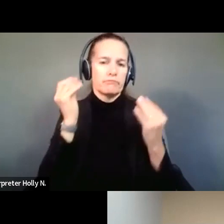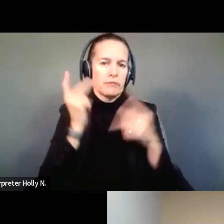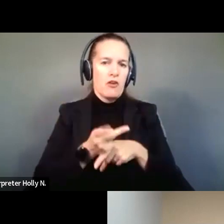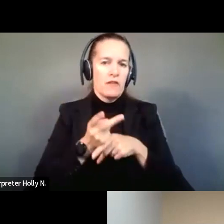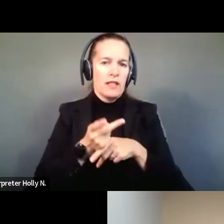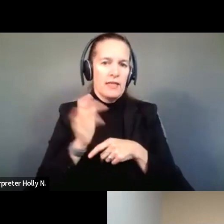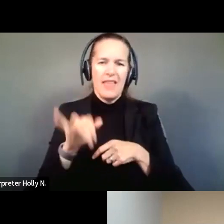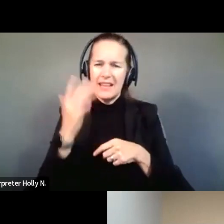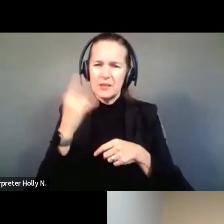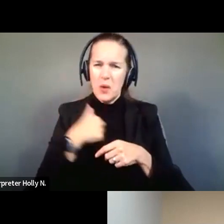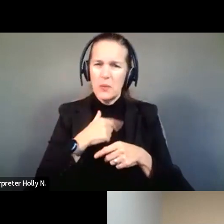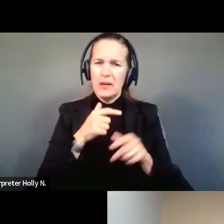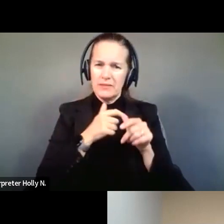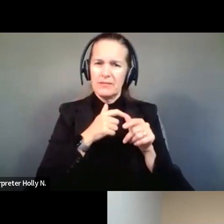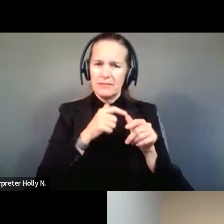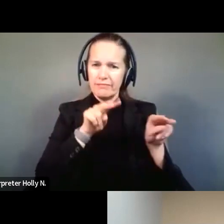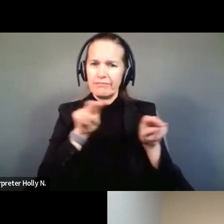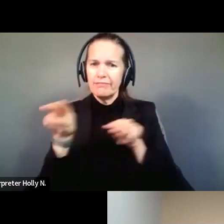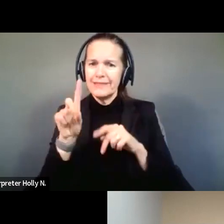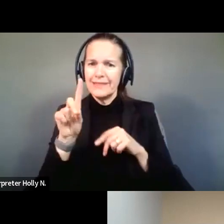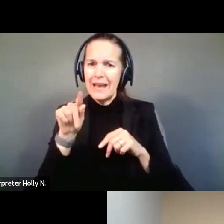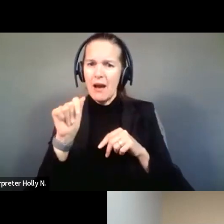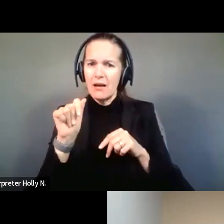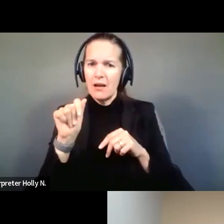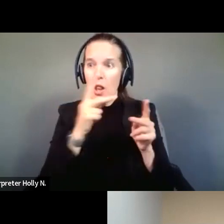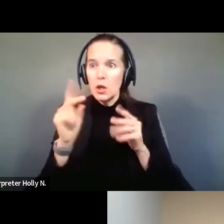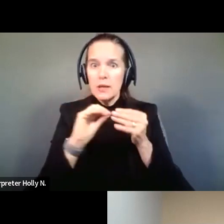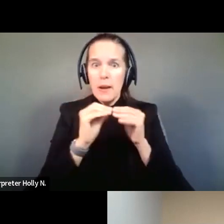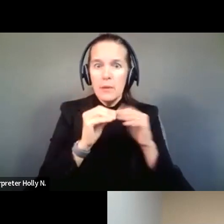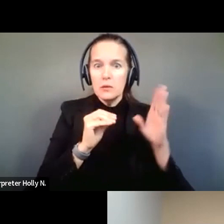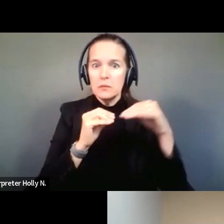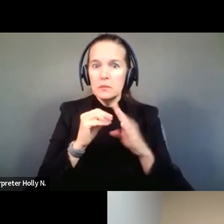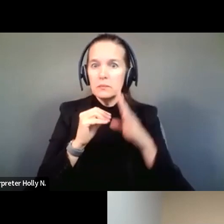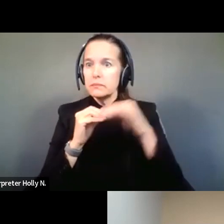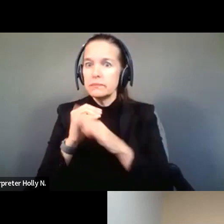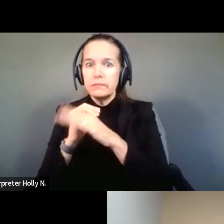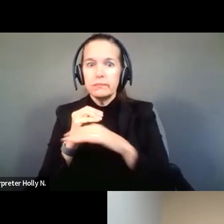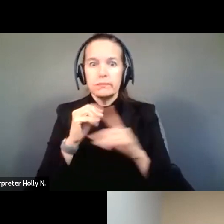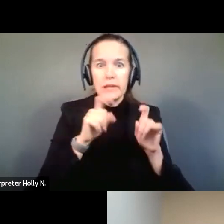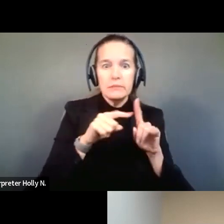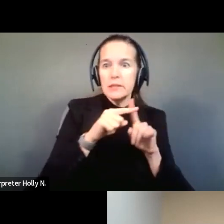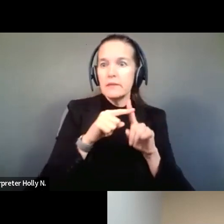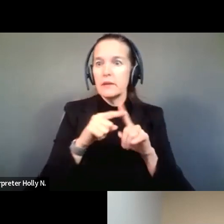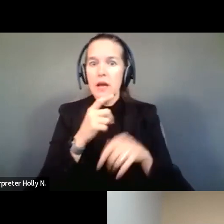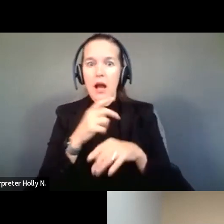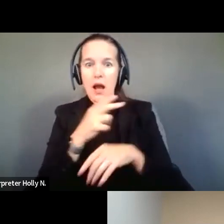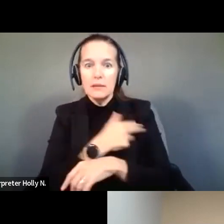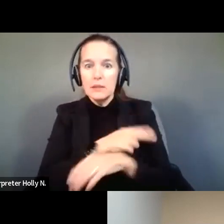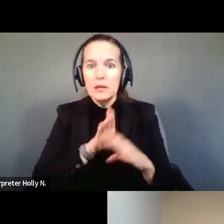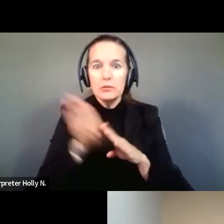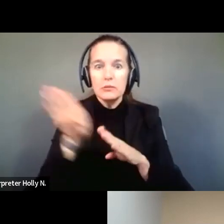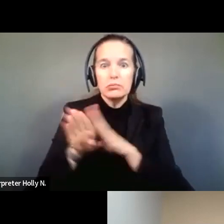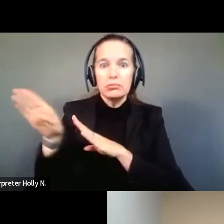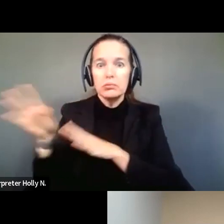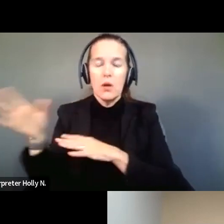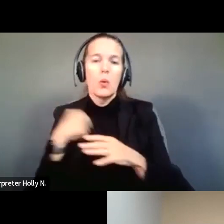data. You see us always looking to see, you know, what our COVID rates are, the test positivity, hospitalizations, whether we're seeing the negative outcomes.